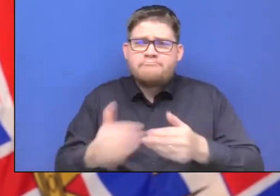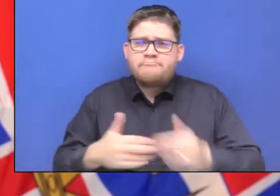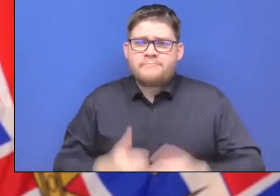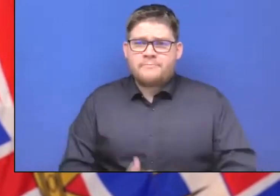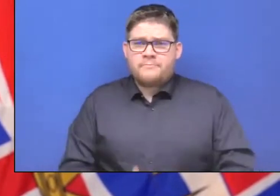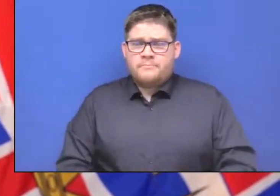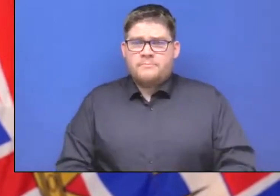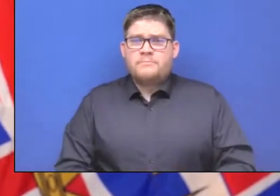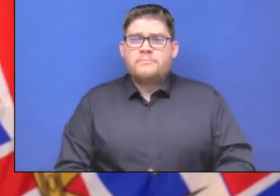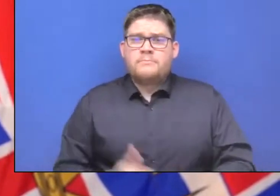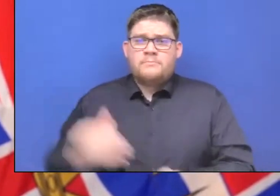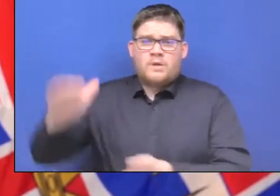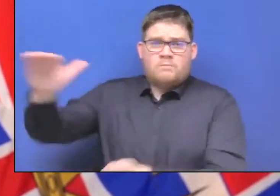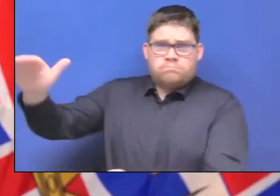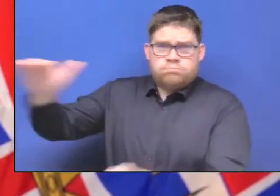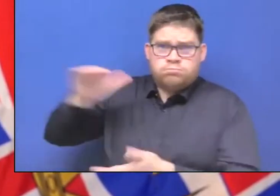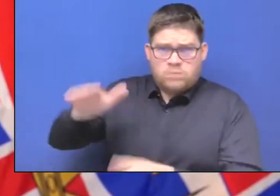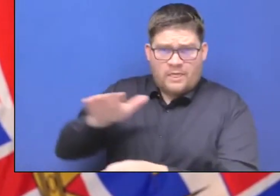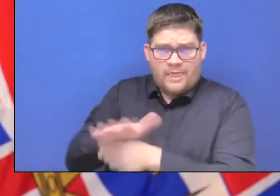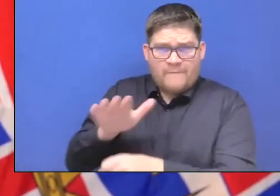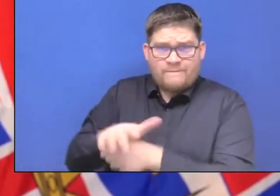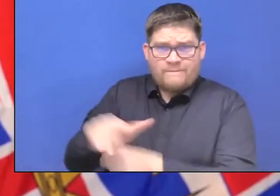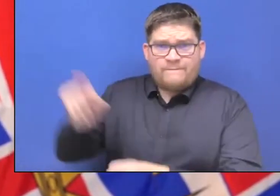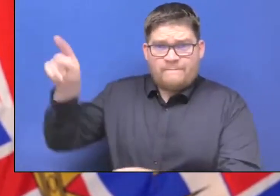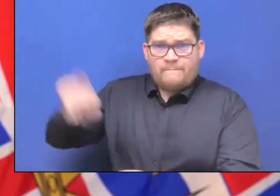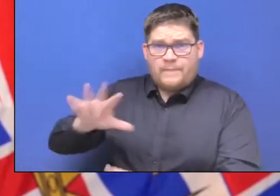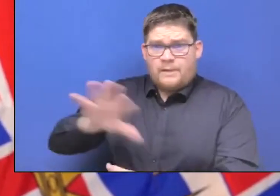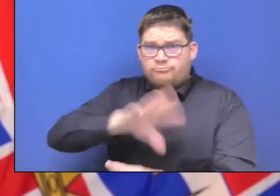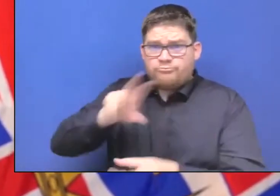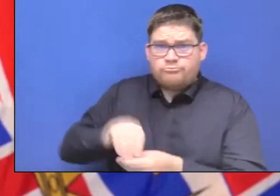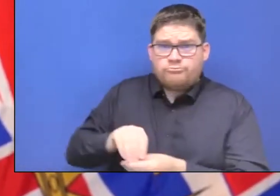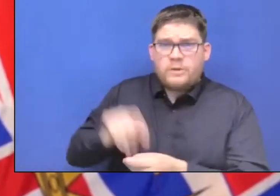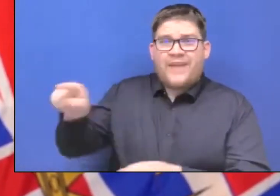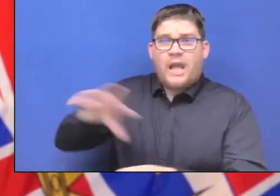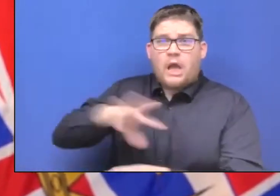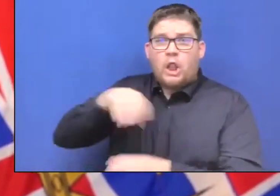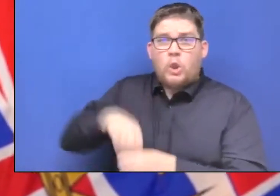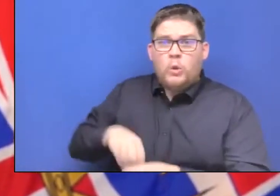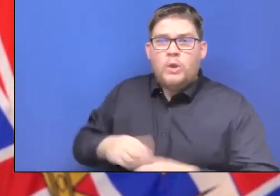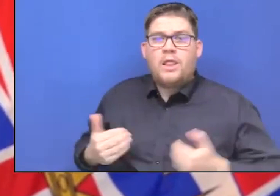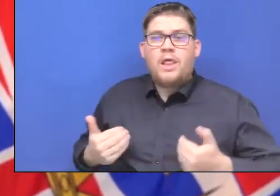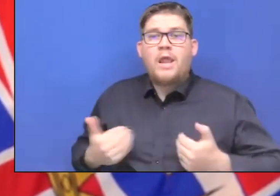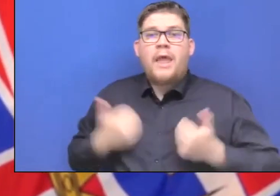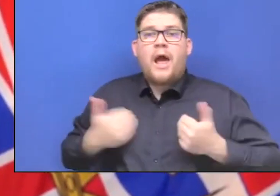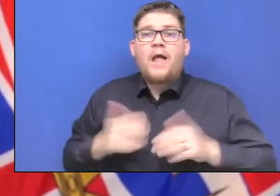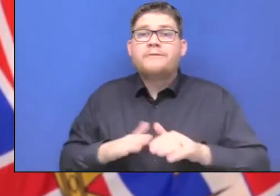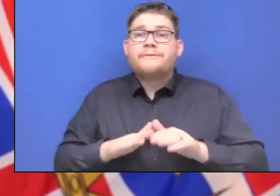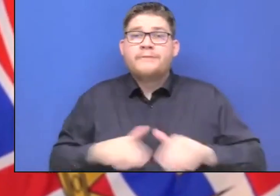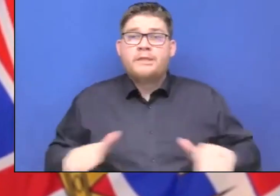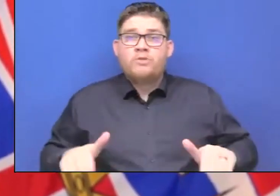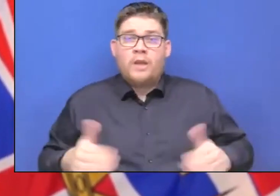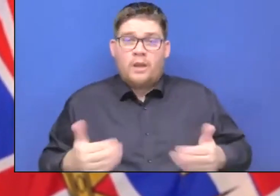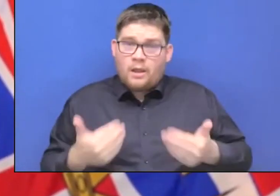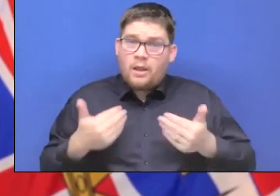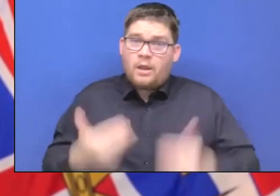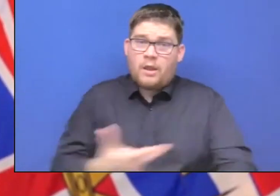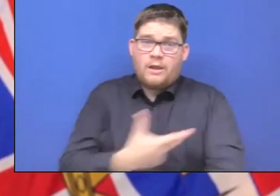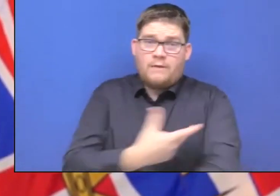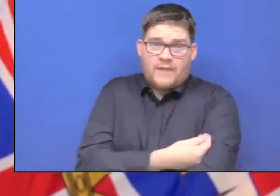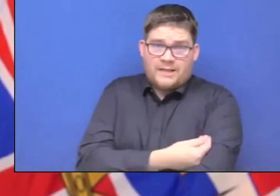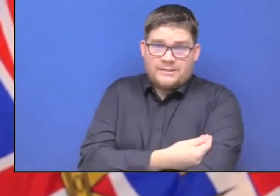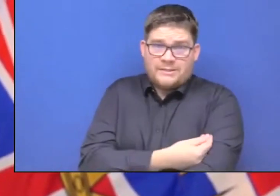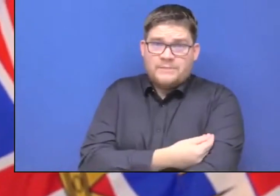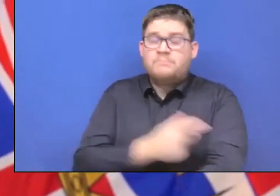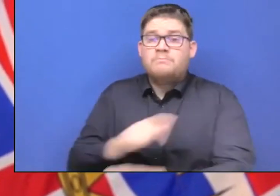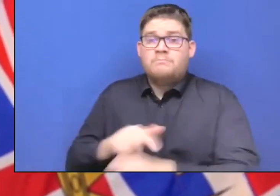to immunize both 5 to 11-year-olds once approved by Health Canada, as well as doing booster shots? Will they be done